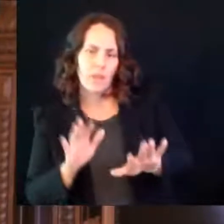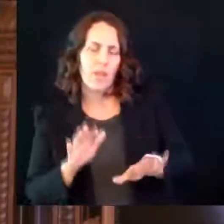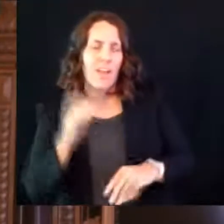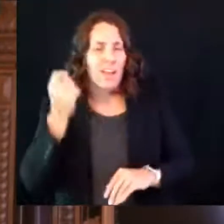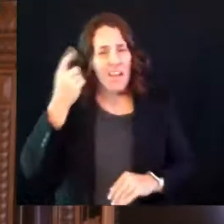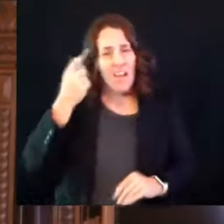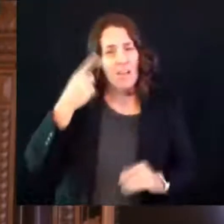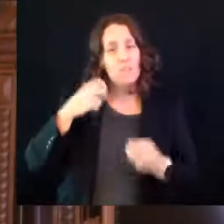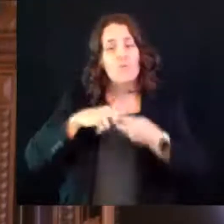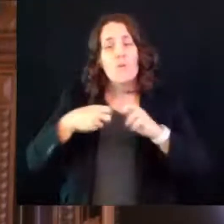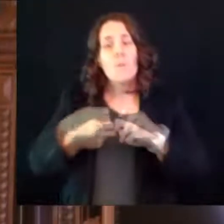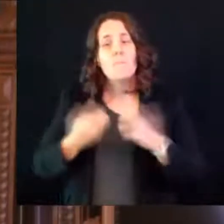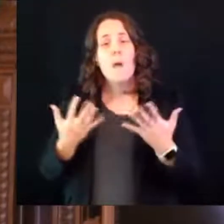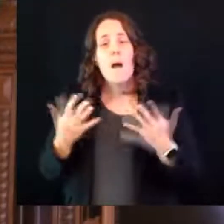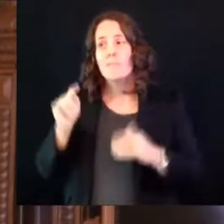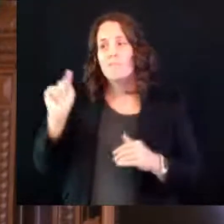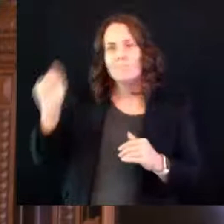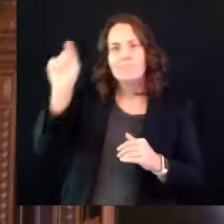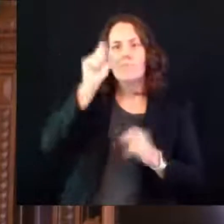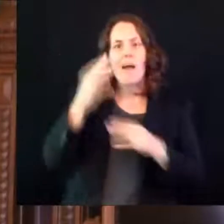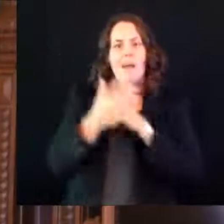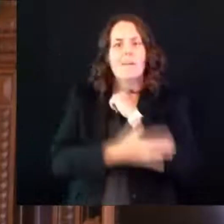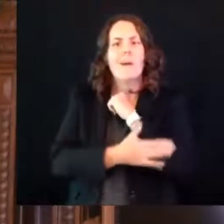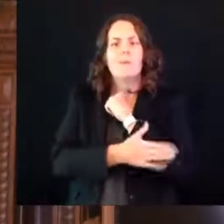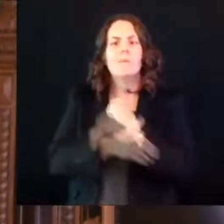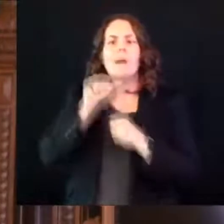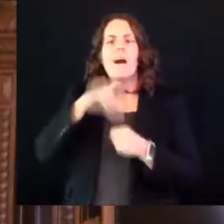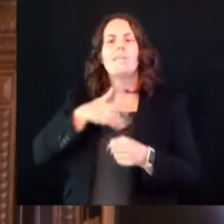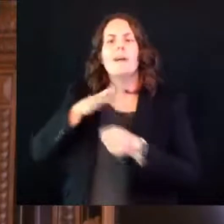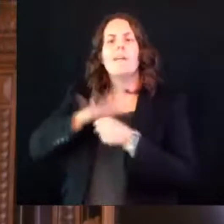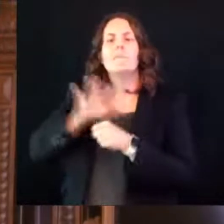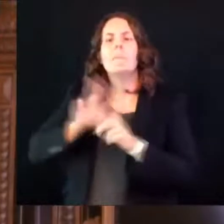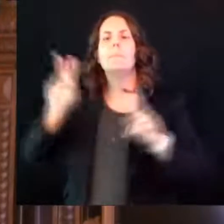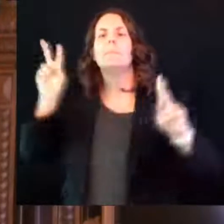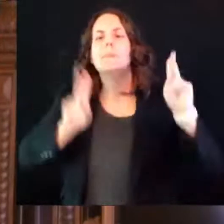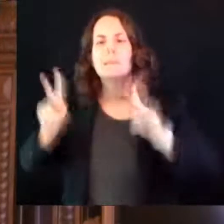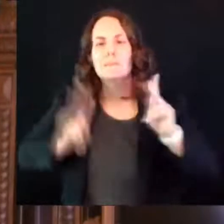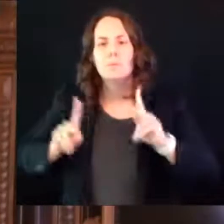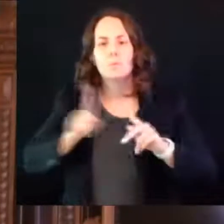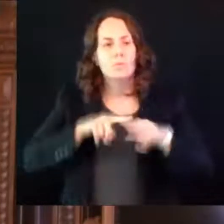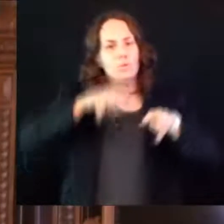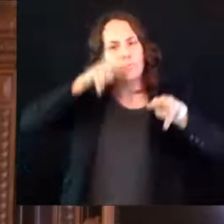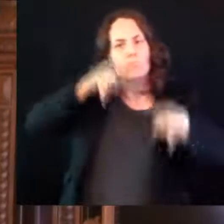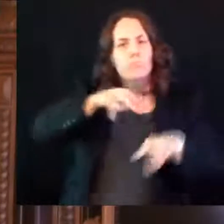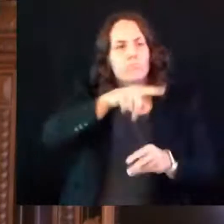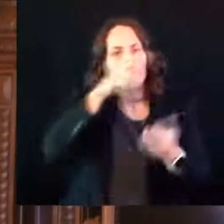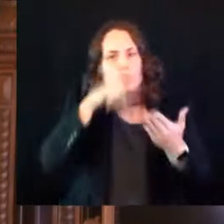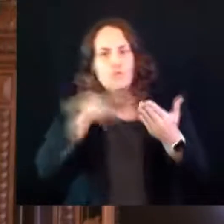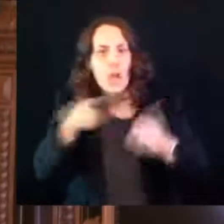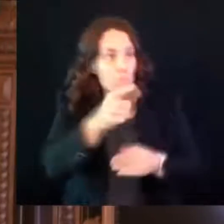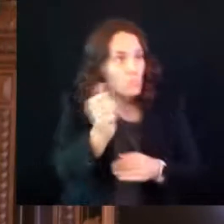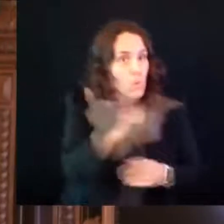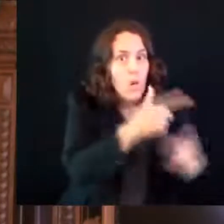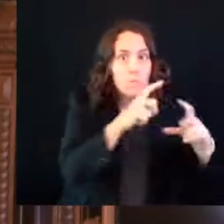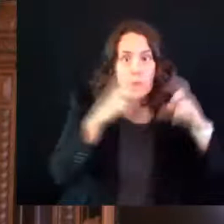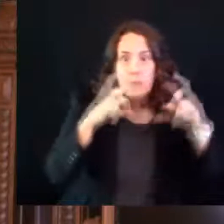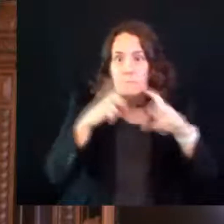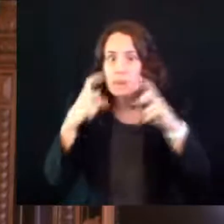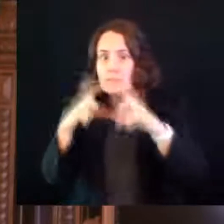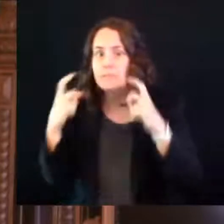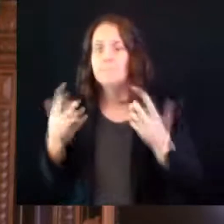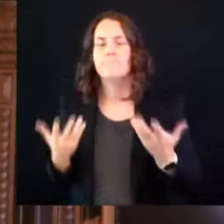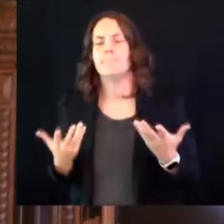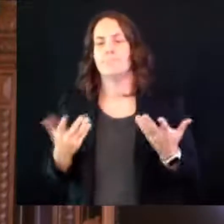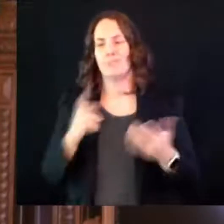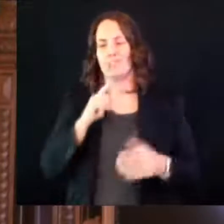we're asking them to do and also run around trying to issue tickets and other things. And so, in combination with